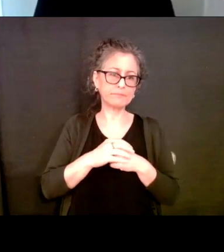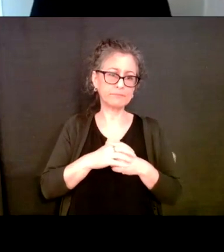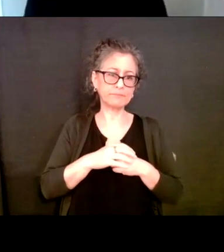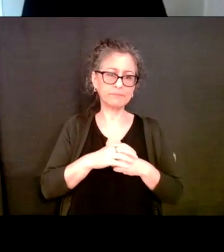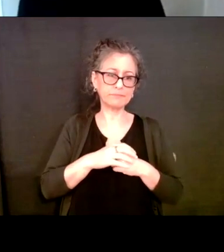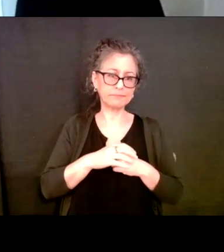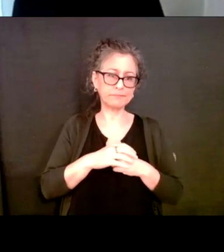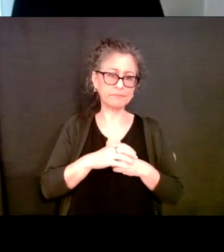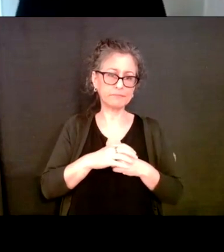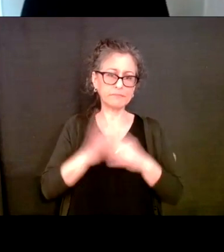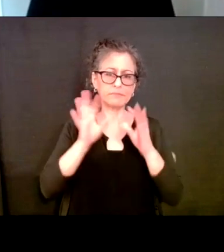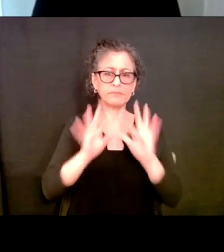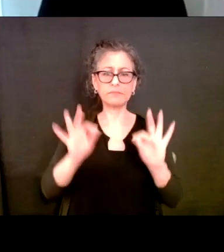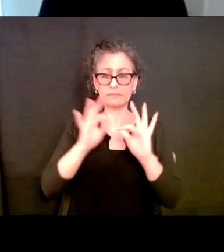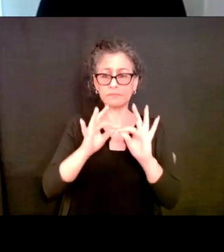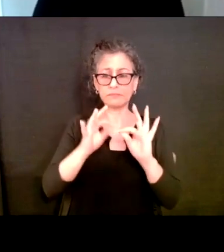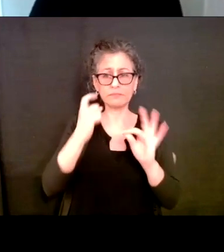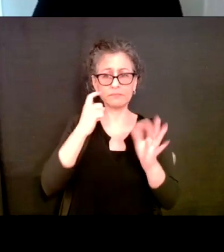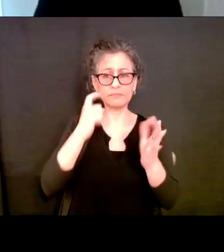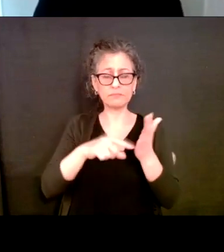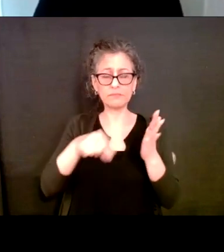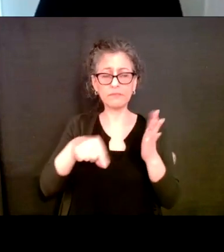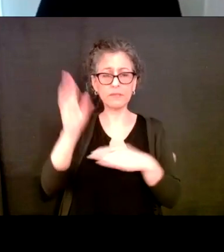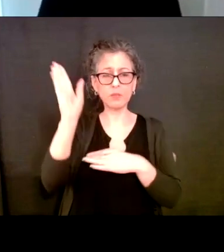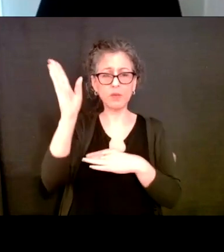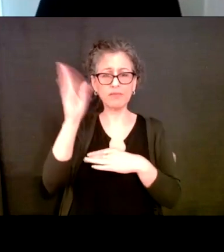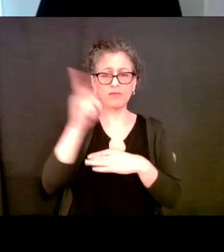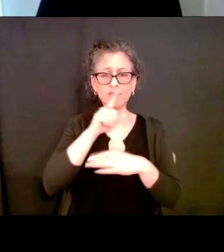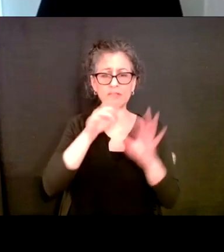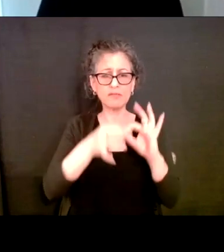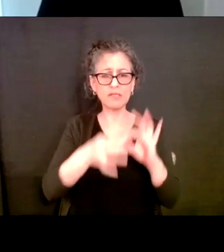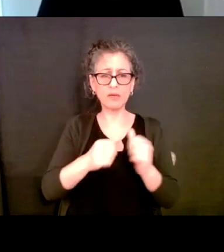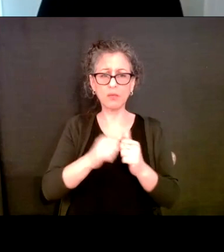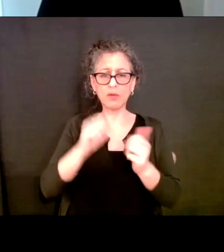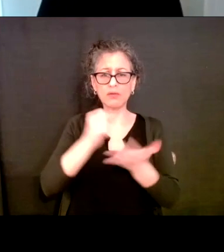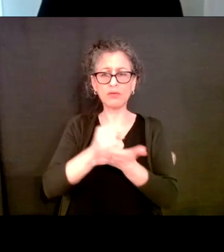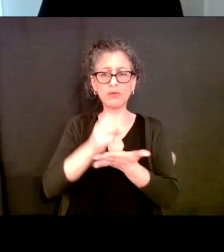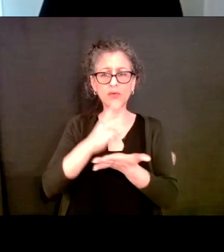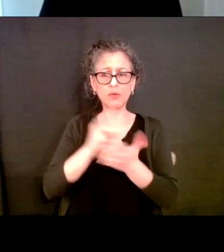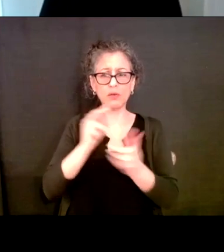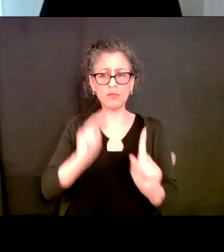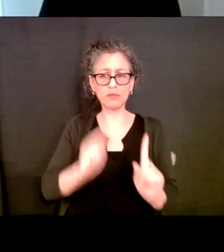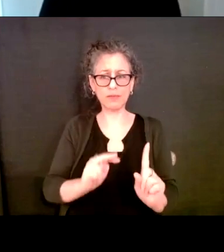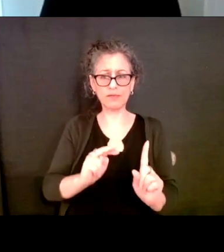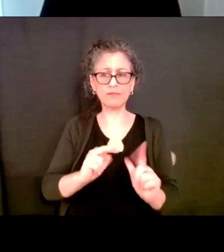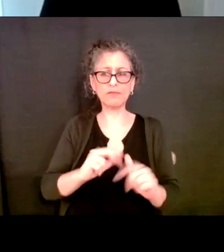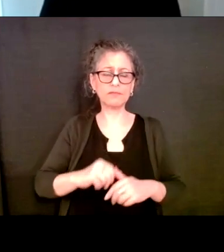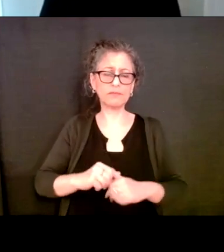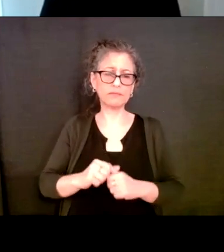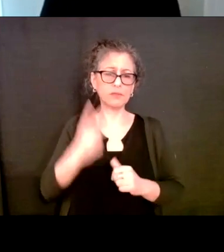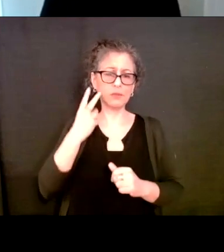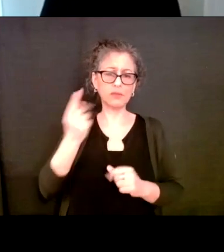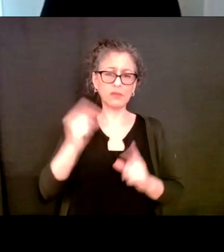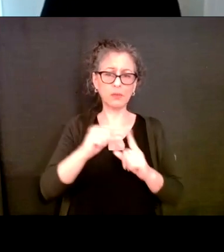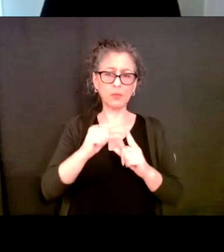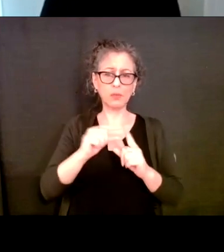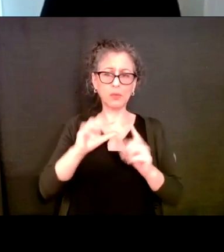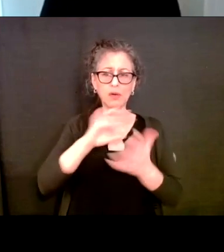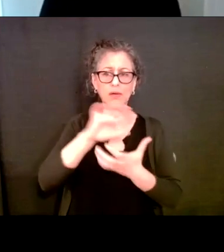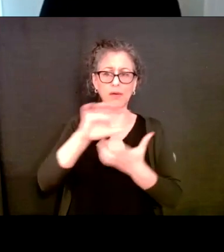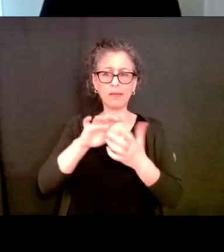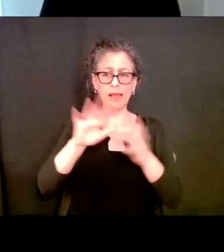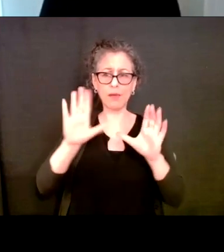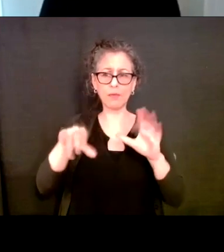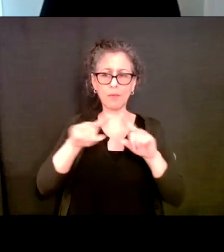It's important to recognize that this presentation is really grounded in the social work perspective. You'll see a word cloud on this